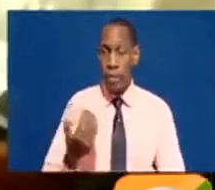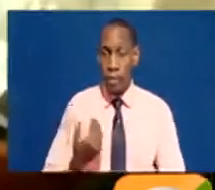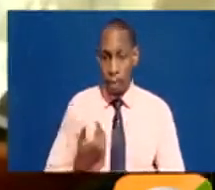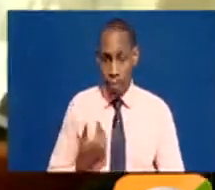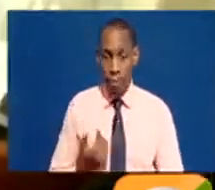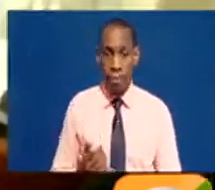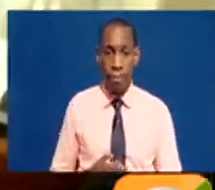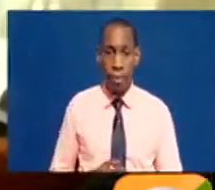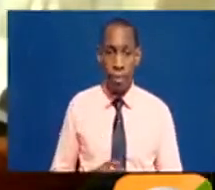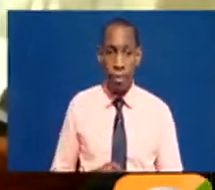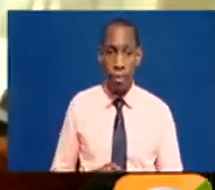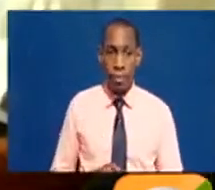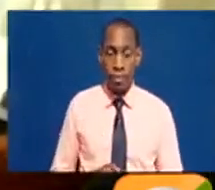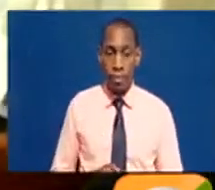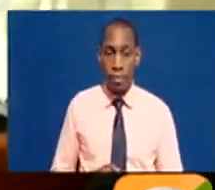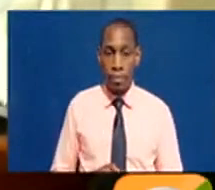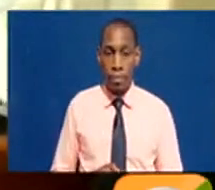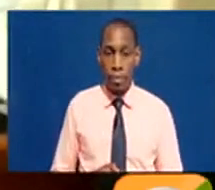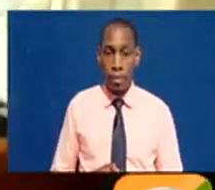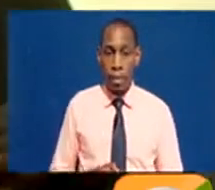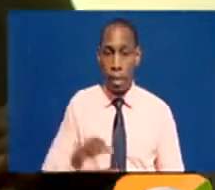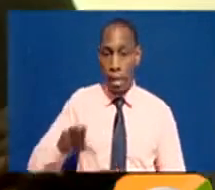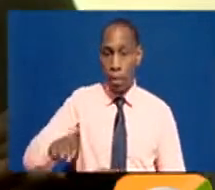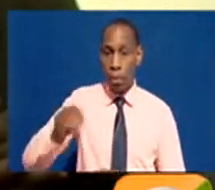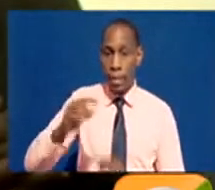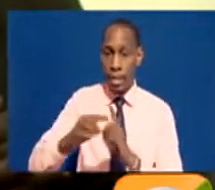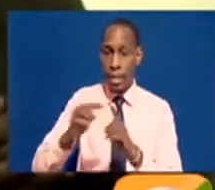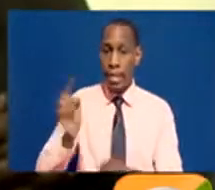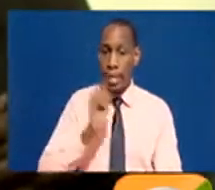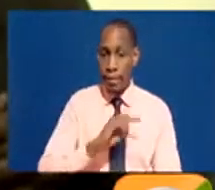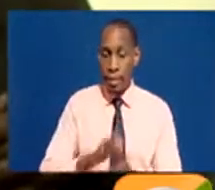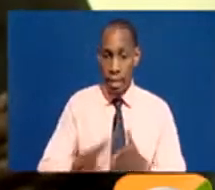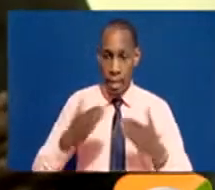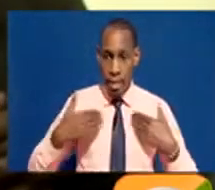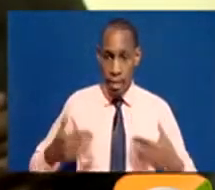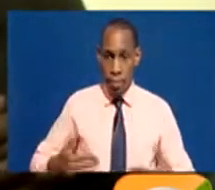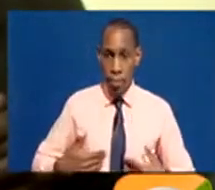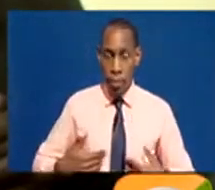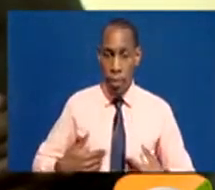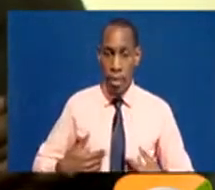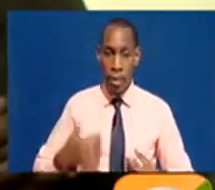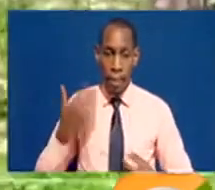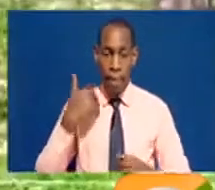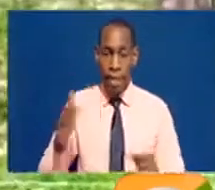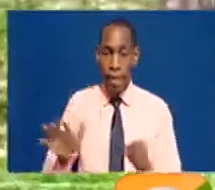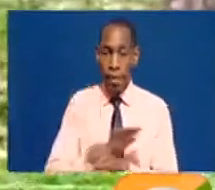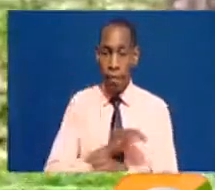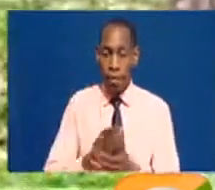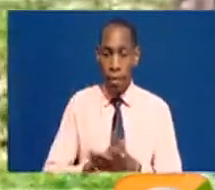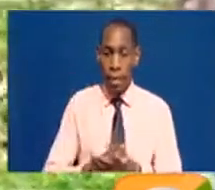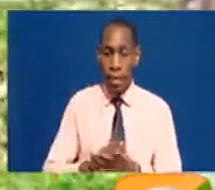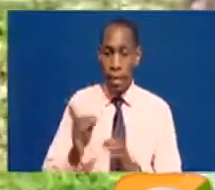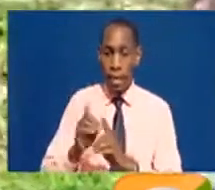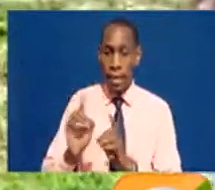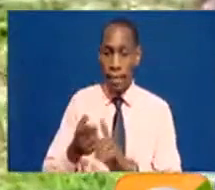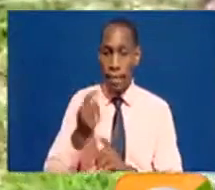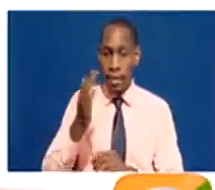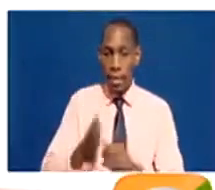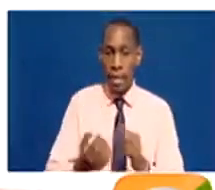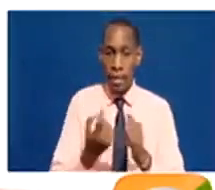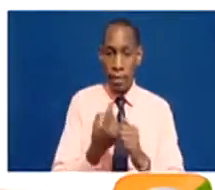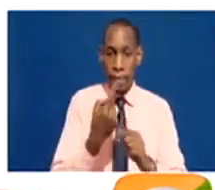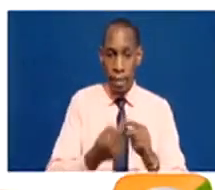the Kimogoro village in Narok, was found murdered, her body in a pool of blood on the 1st of November this